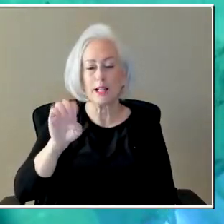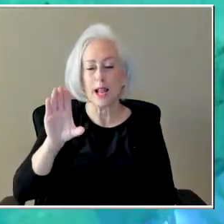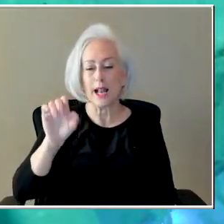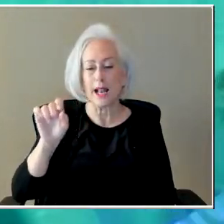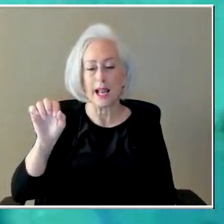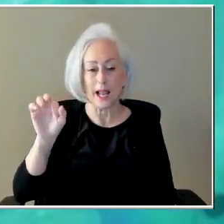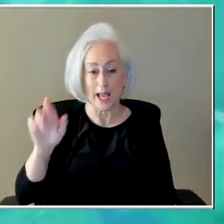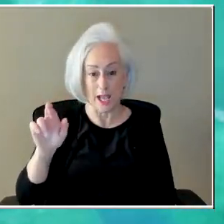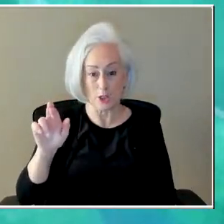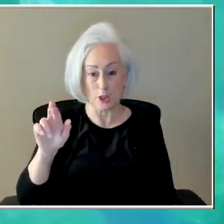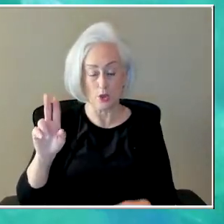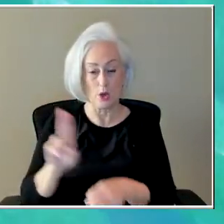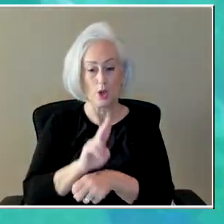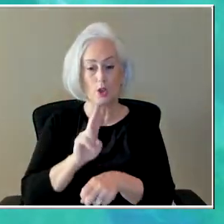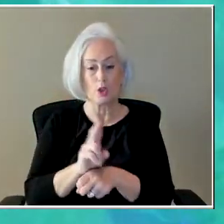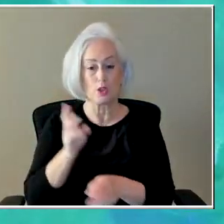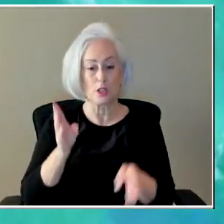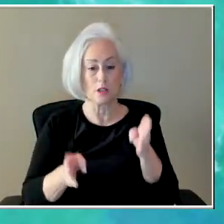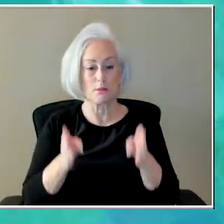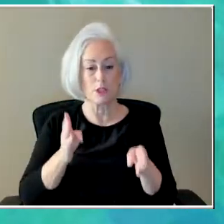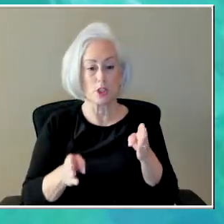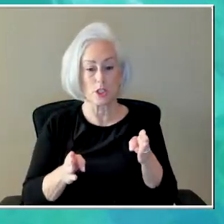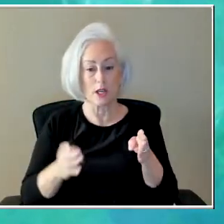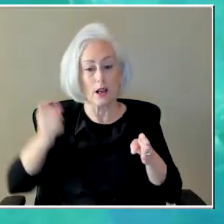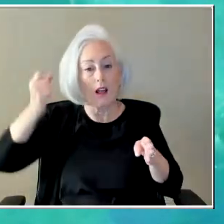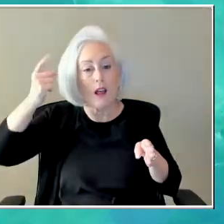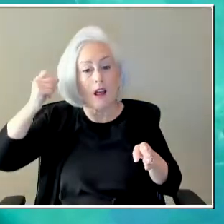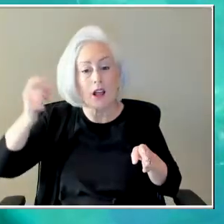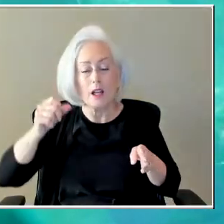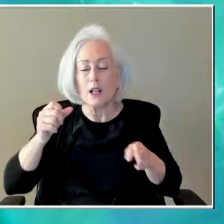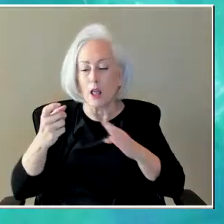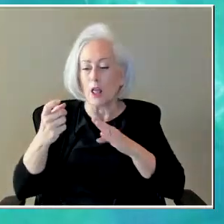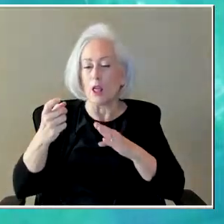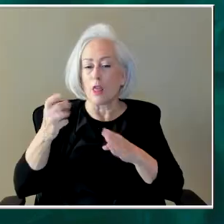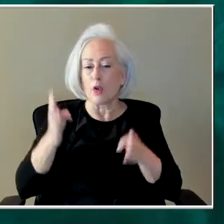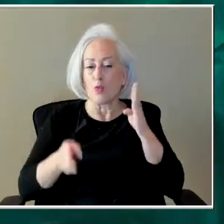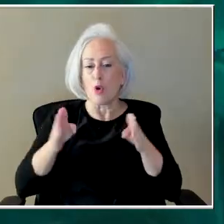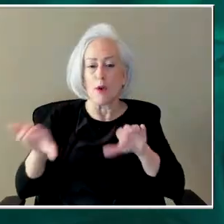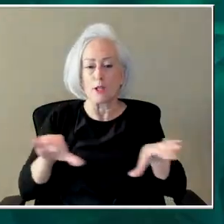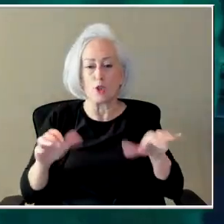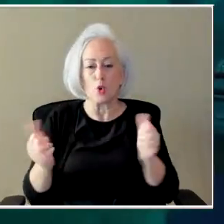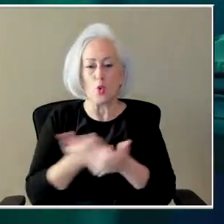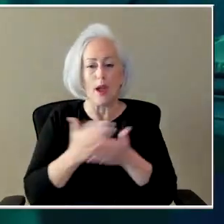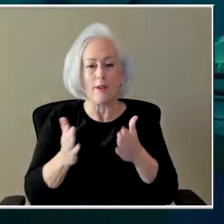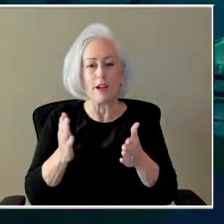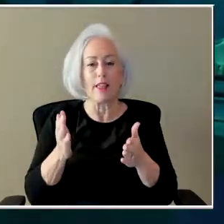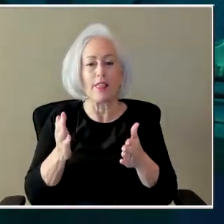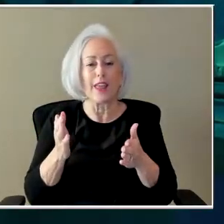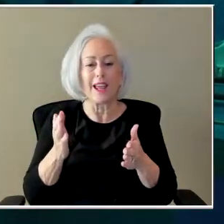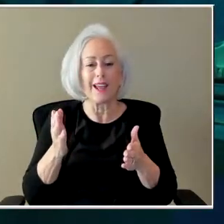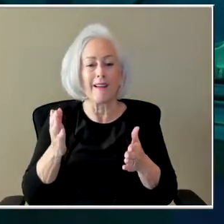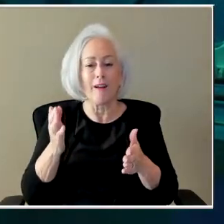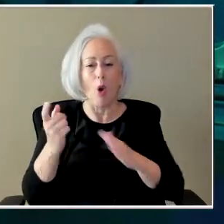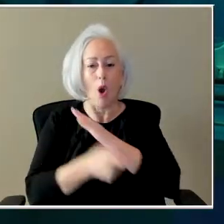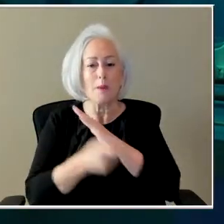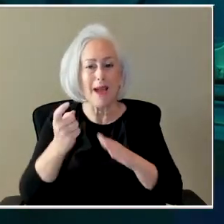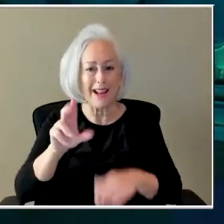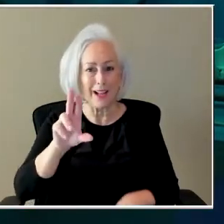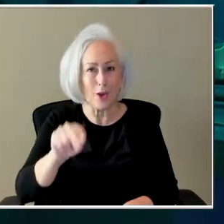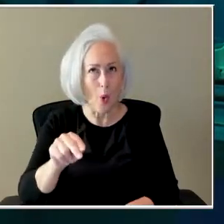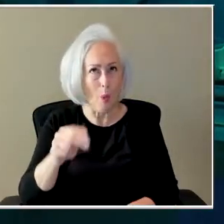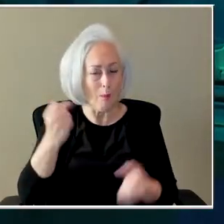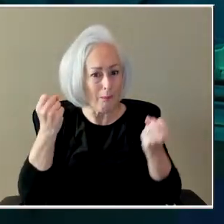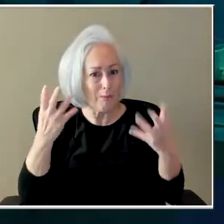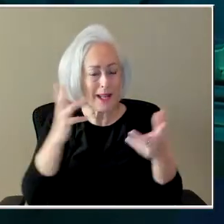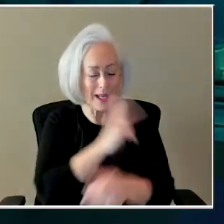the robot is not doing anything automatically. There's no automated task. Many patients think that I'm going to set it and go drink coffee outside. But you can see that